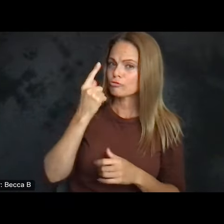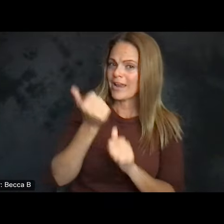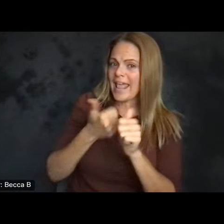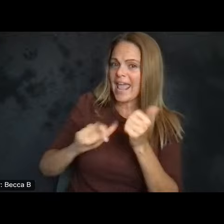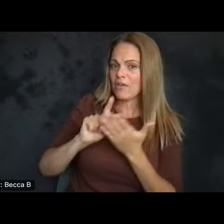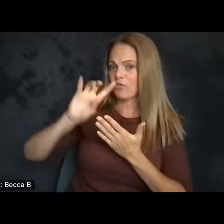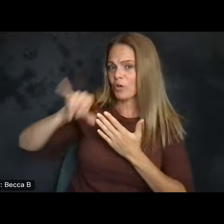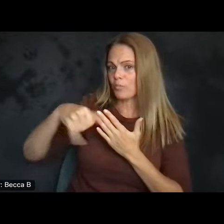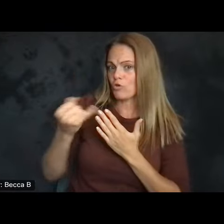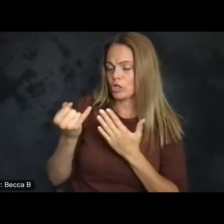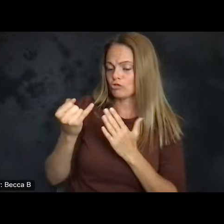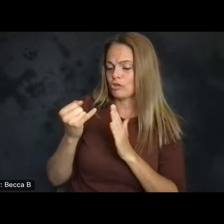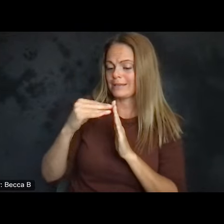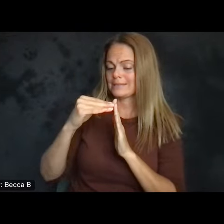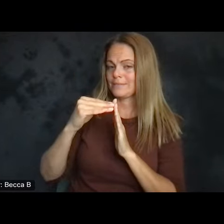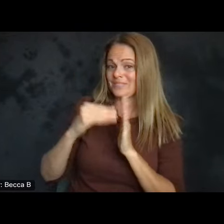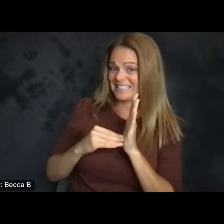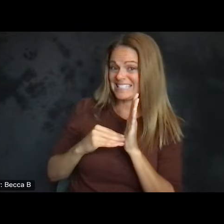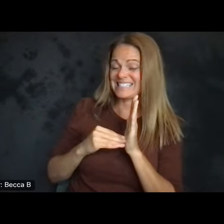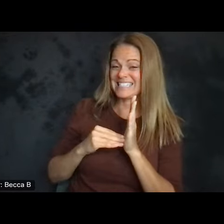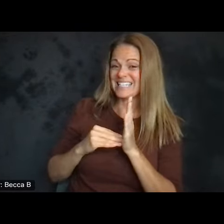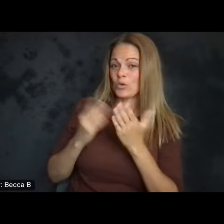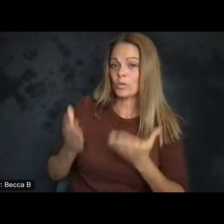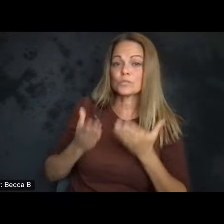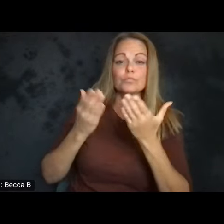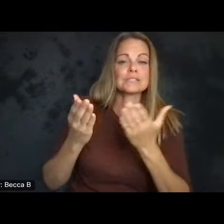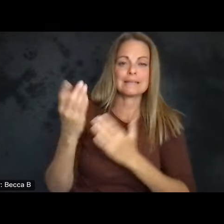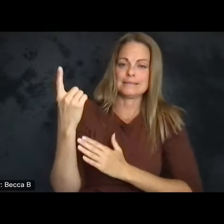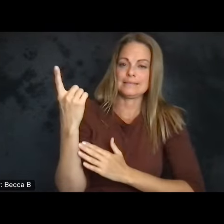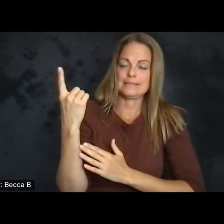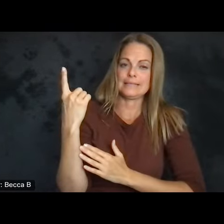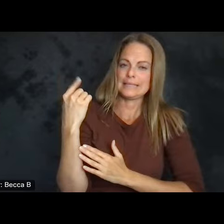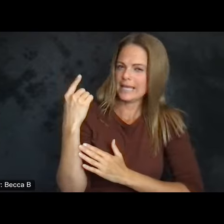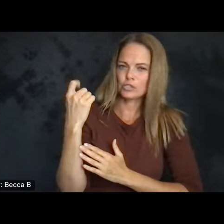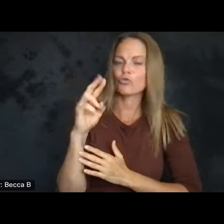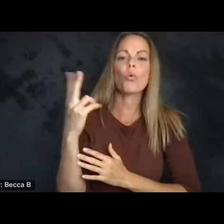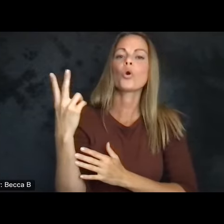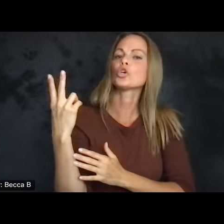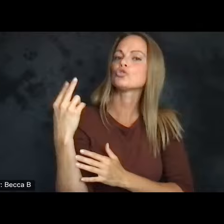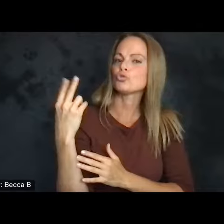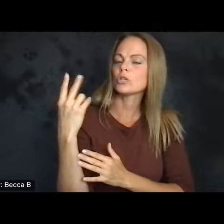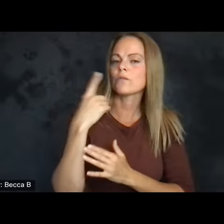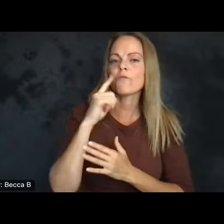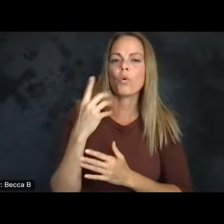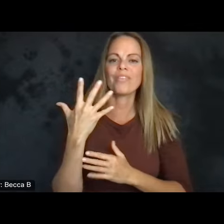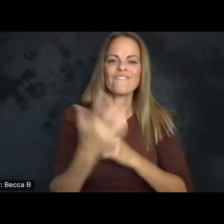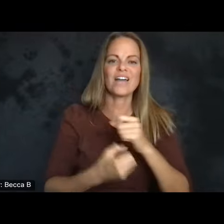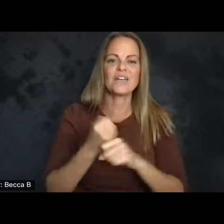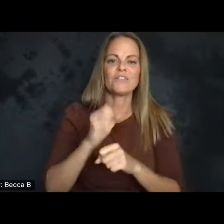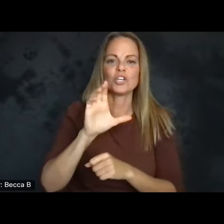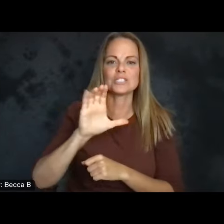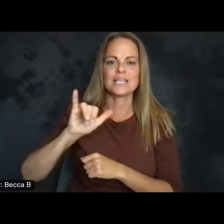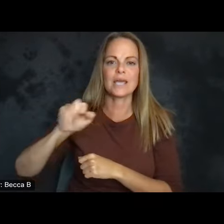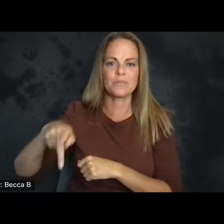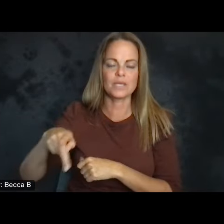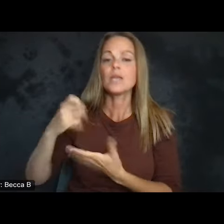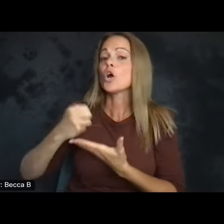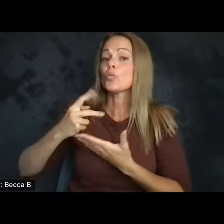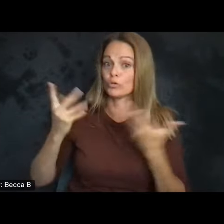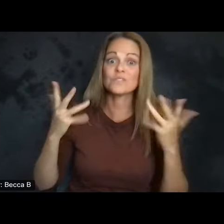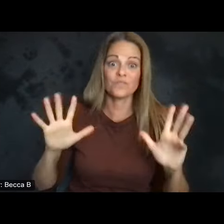here has already been presented last year or the year before in the 5-year CIP. So Okay. they've been approved. Okay. But I